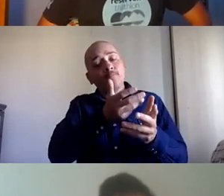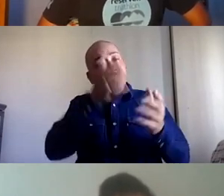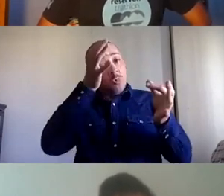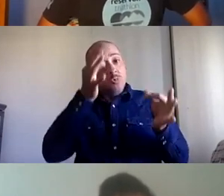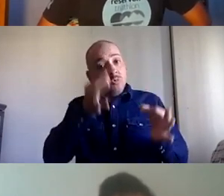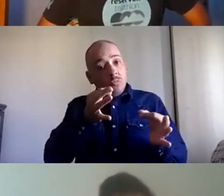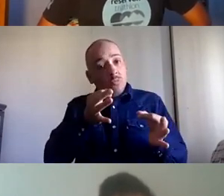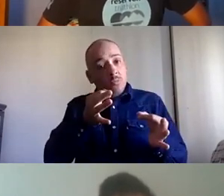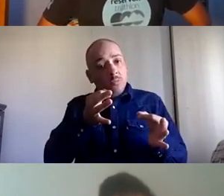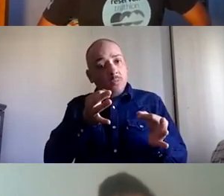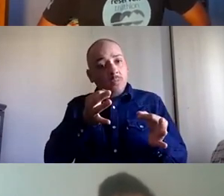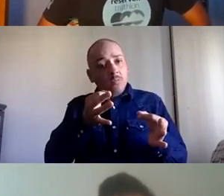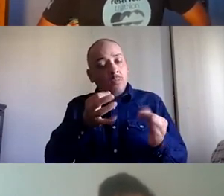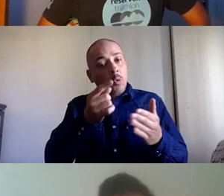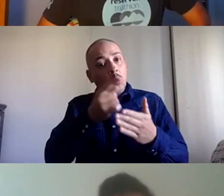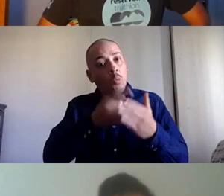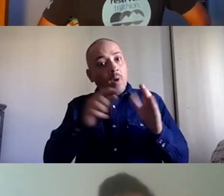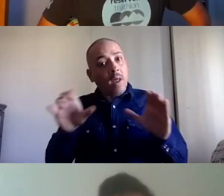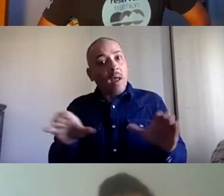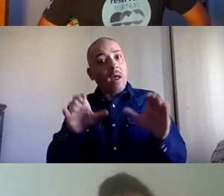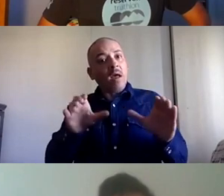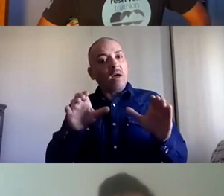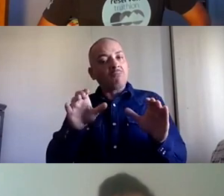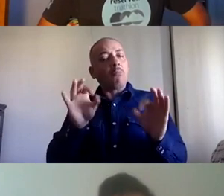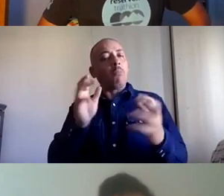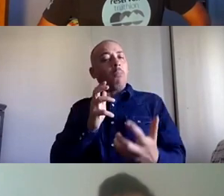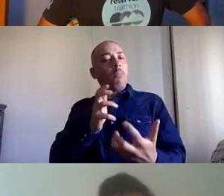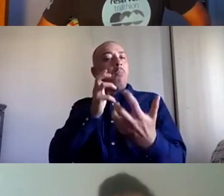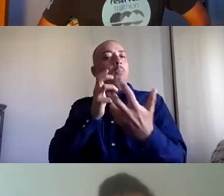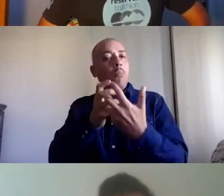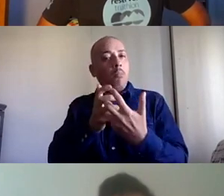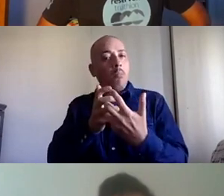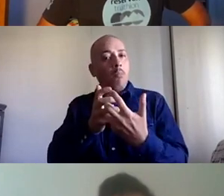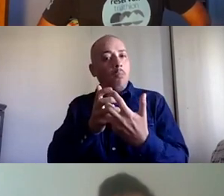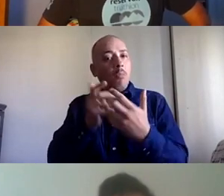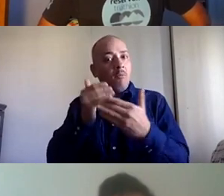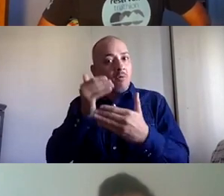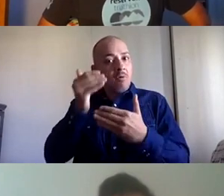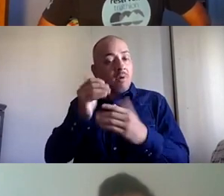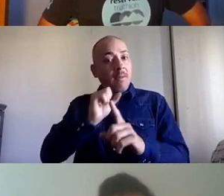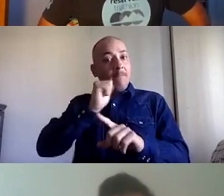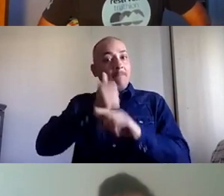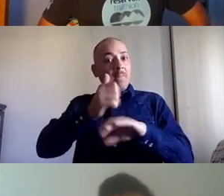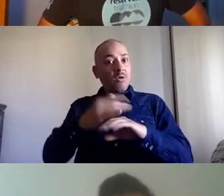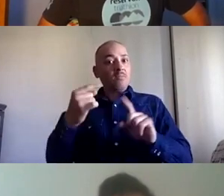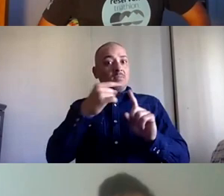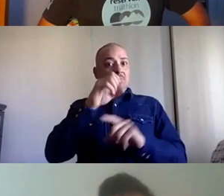determine what action it makes sense to take based on the state that we're currently in.